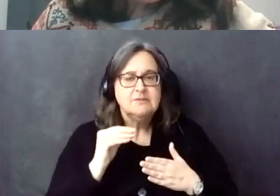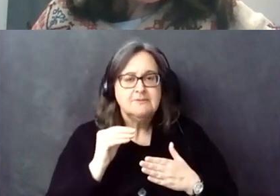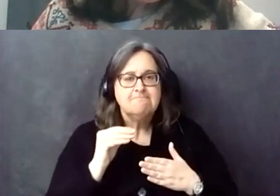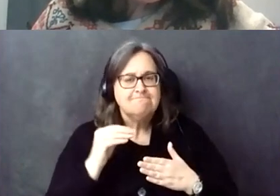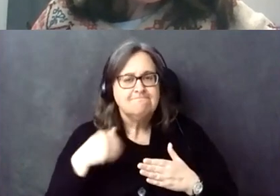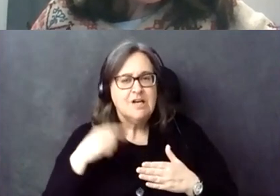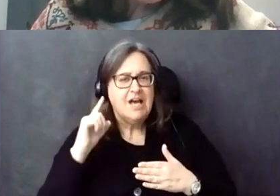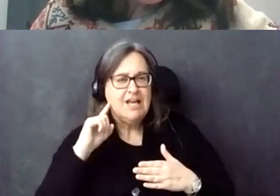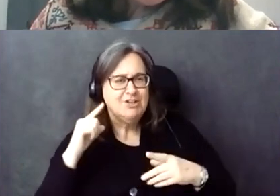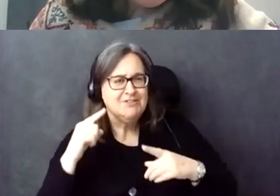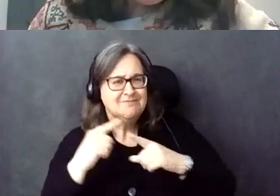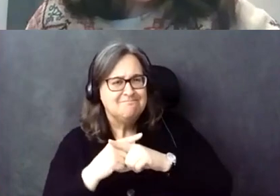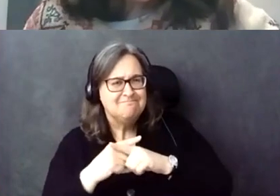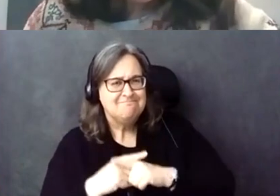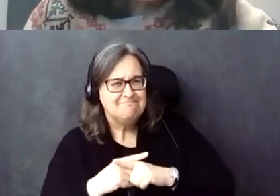childhood obesity.